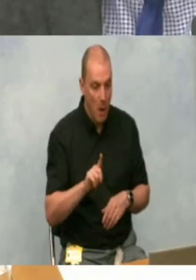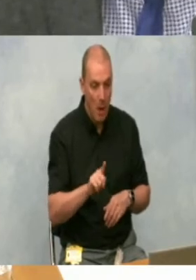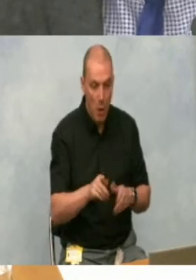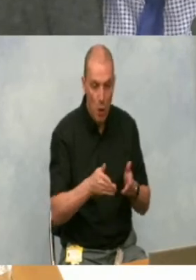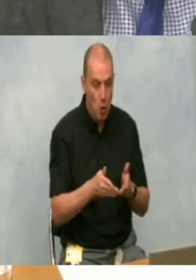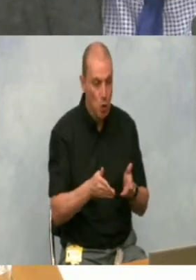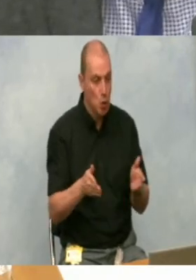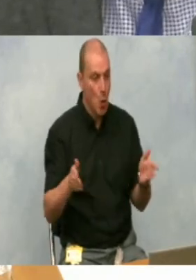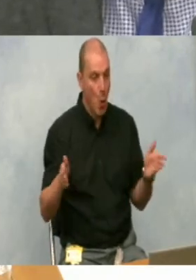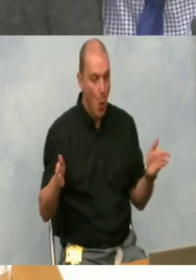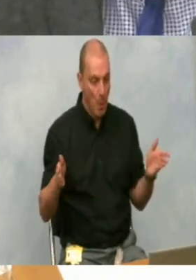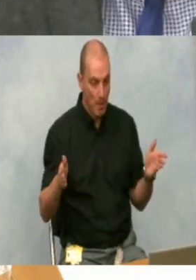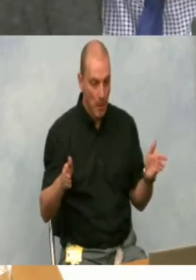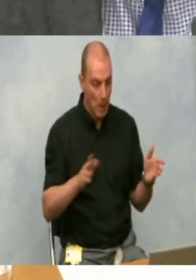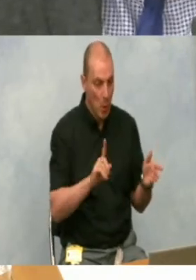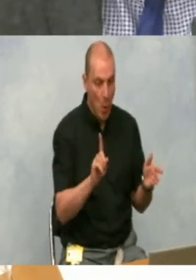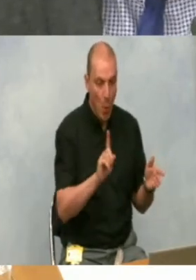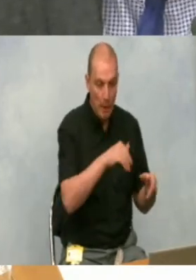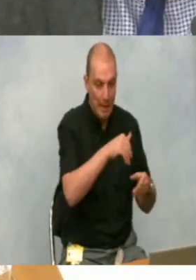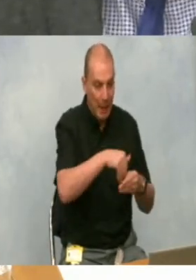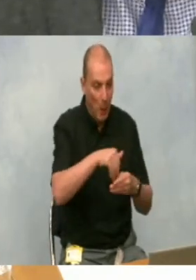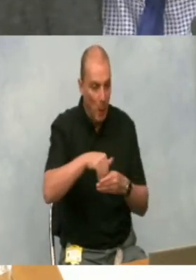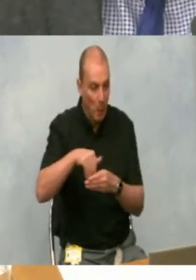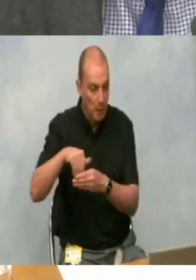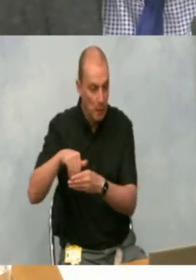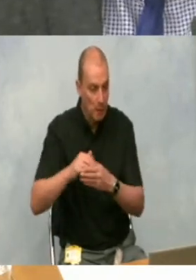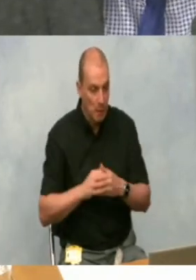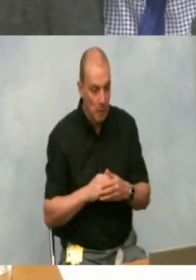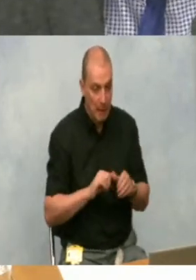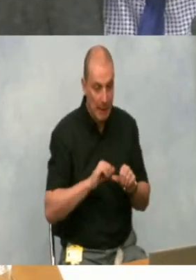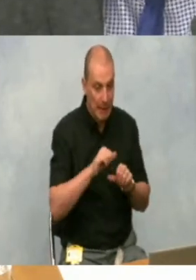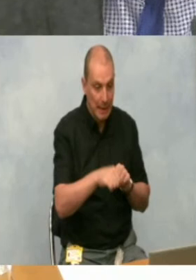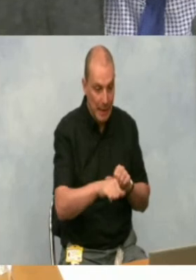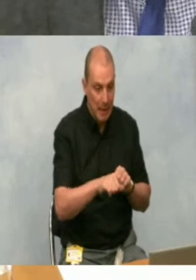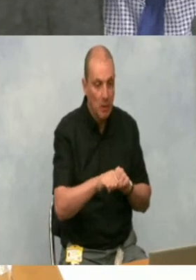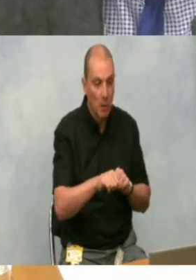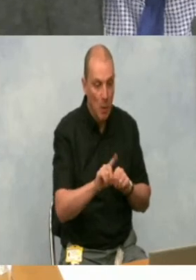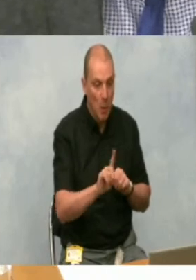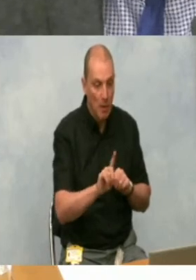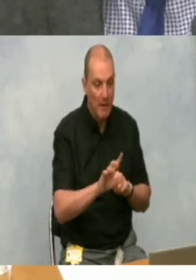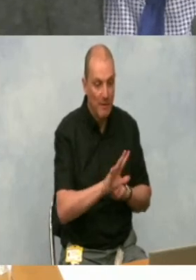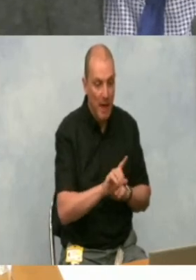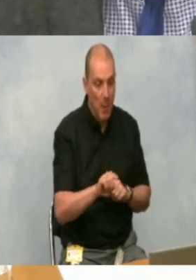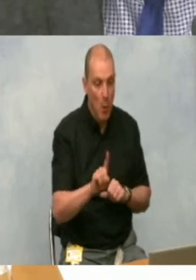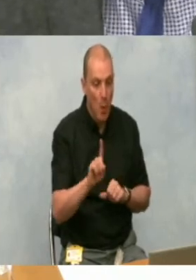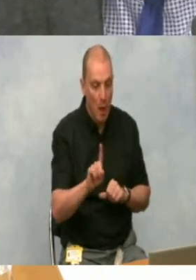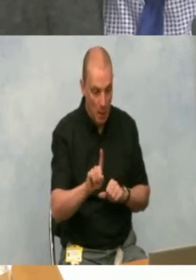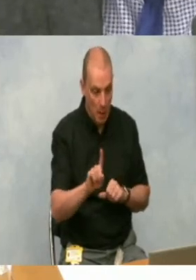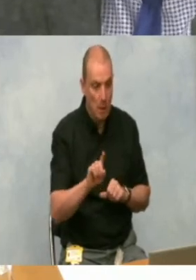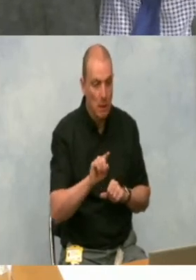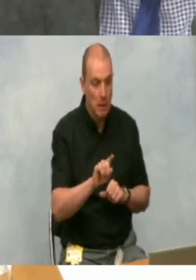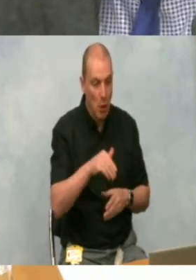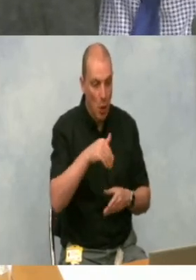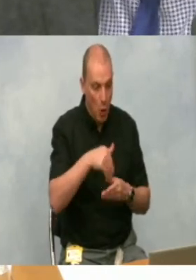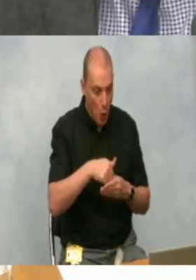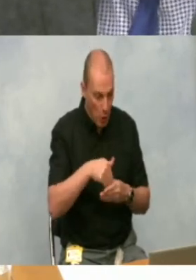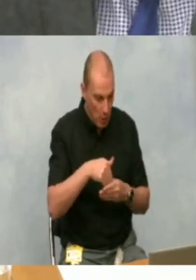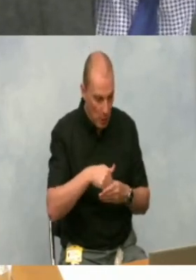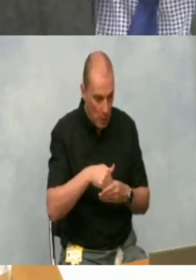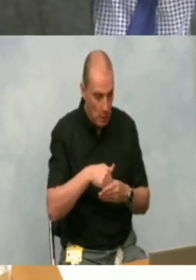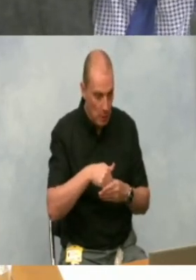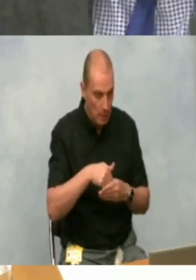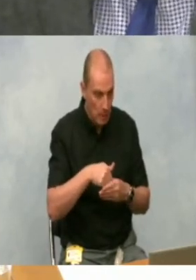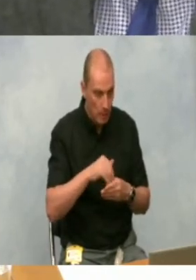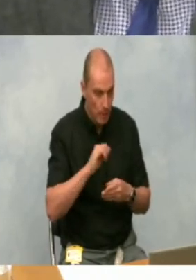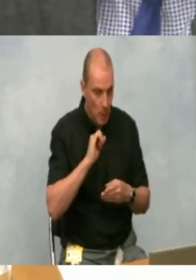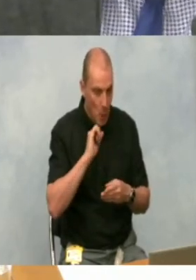which are covered by the schedule. In terms of the next step, section 5.1 of the report notes the content of the schedule will as appropriate be reflected in the resource and